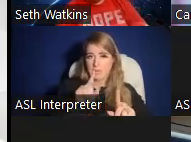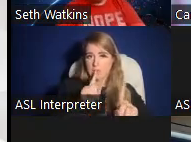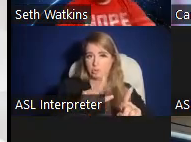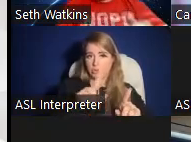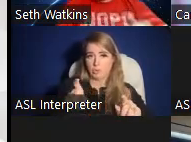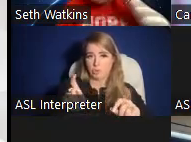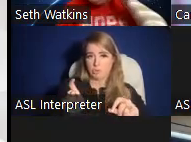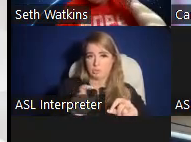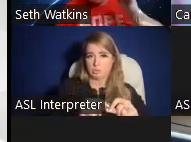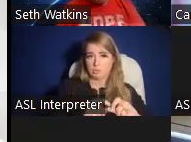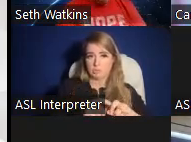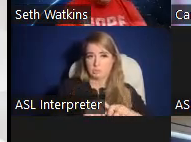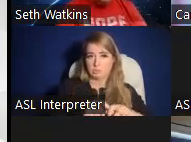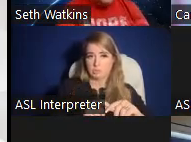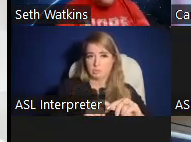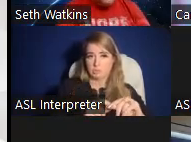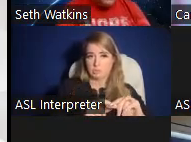Jamie?